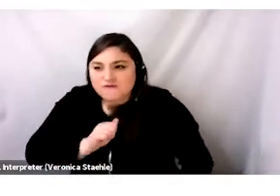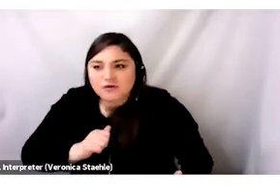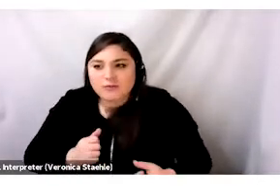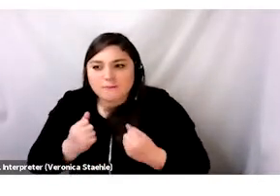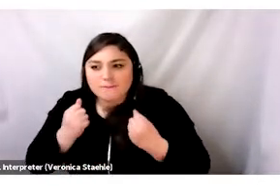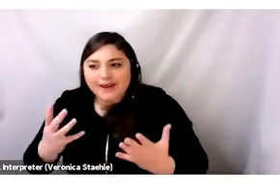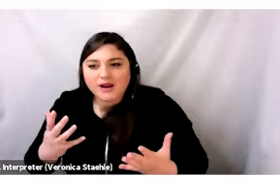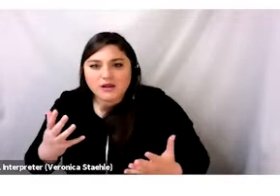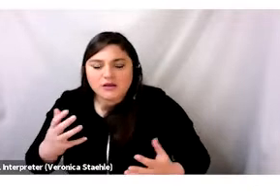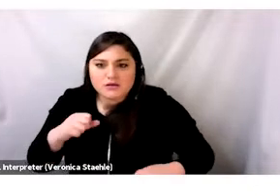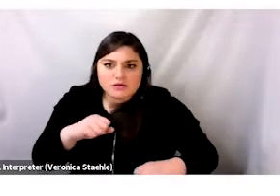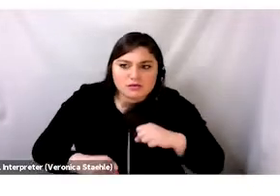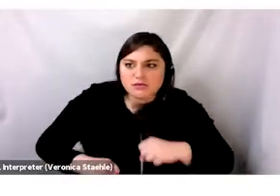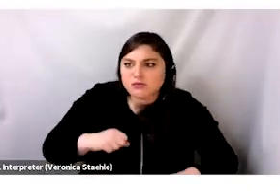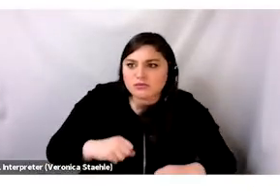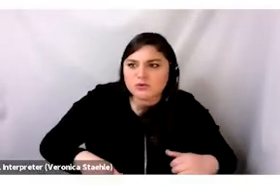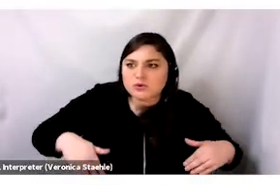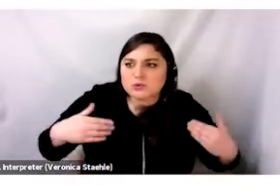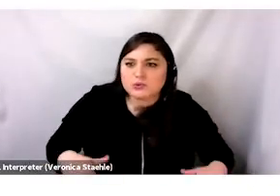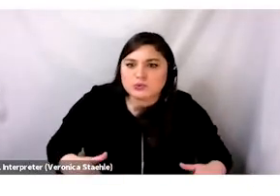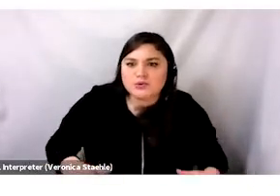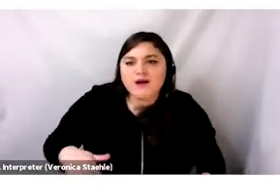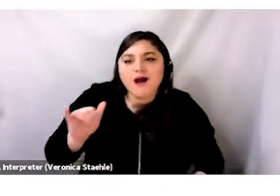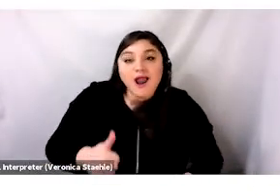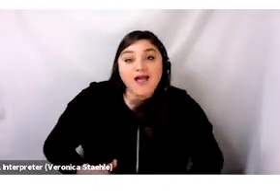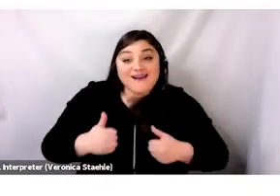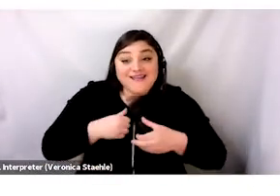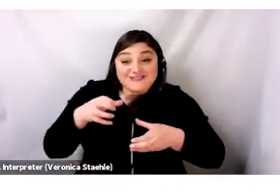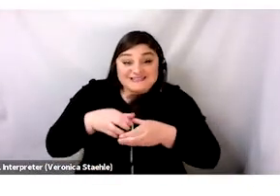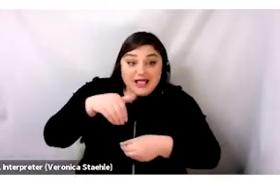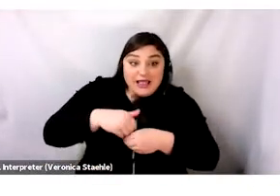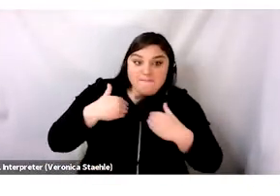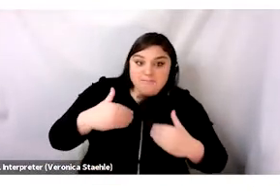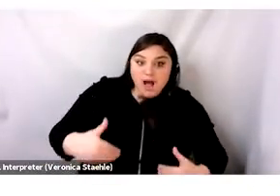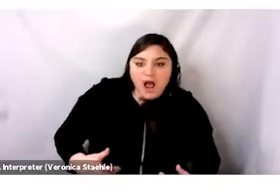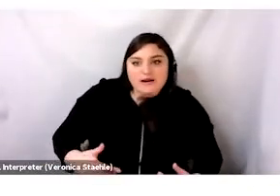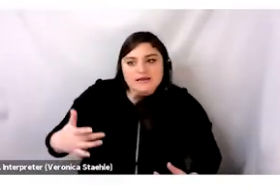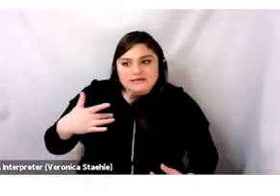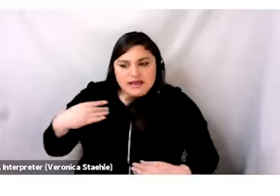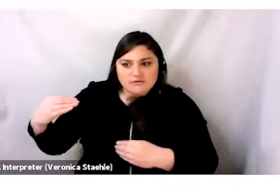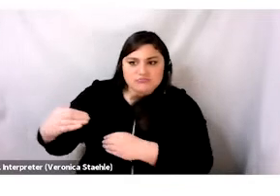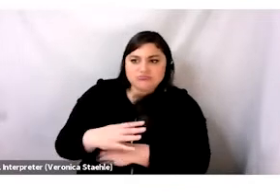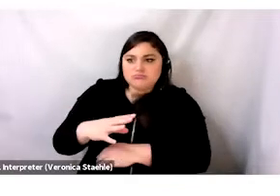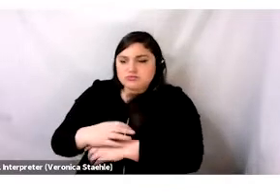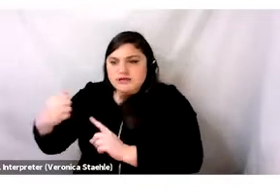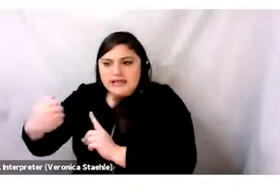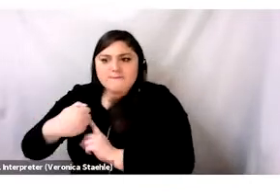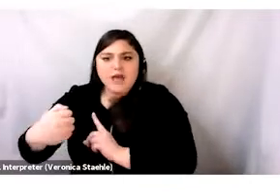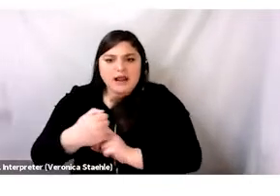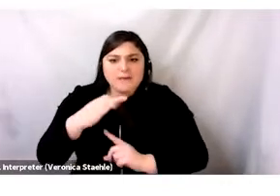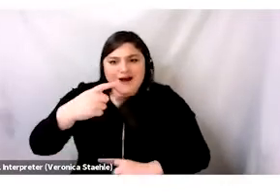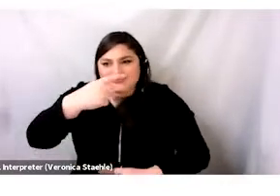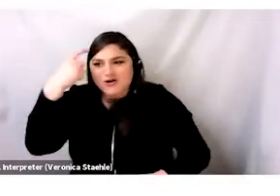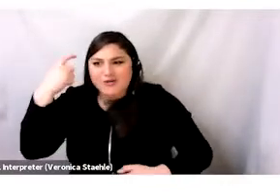body, it is natural that we feel the trauma of our world. So don't be afraid of the anguish you